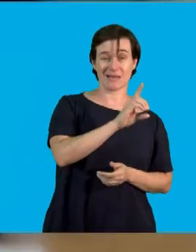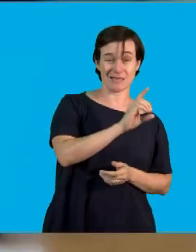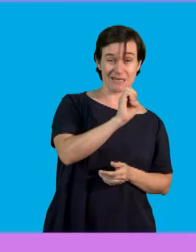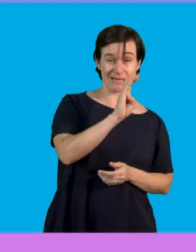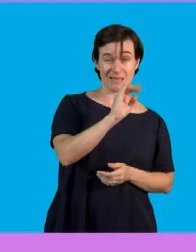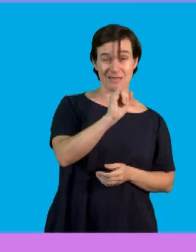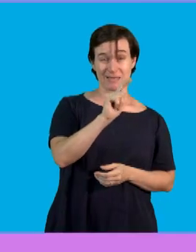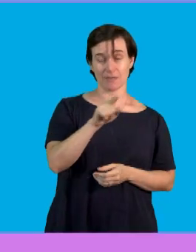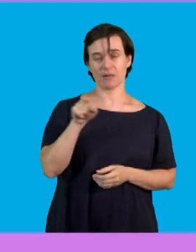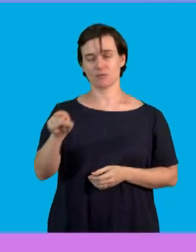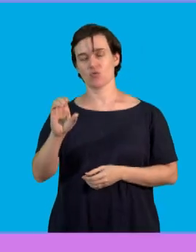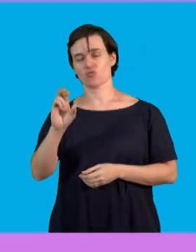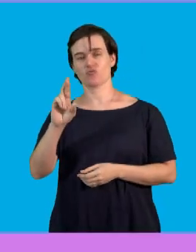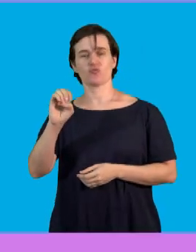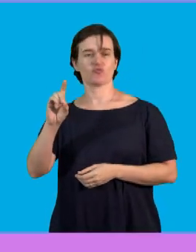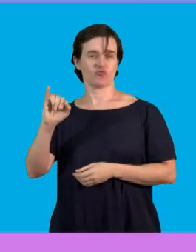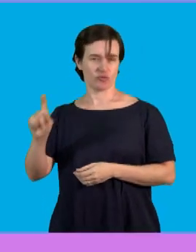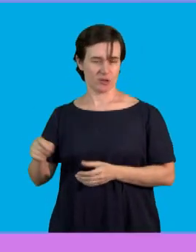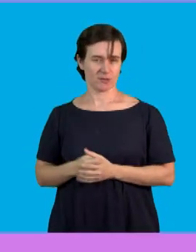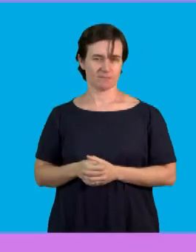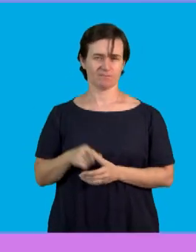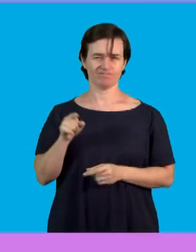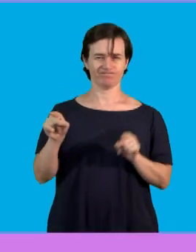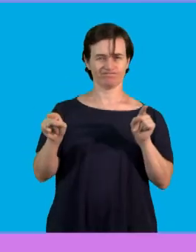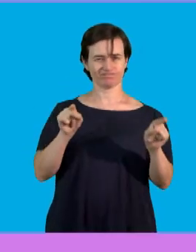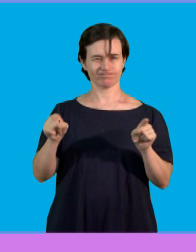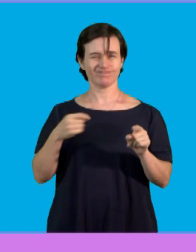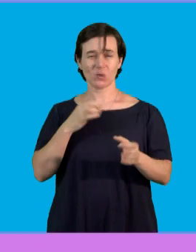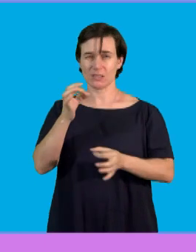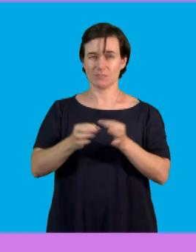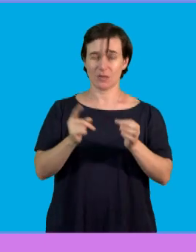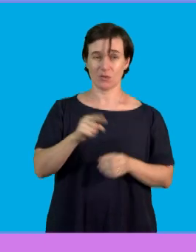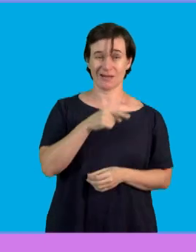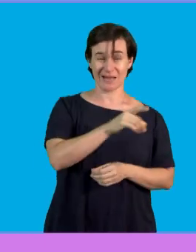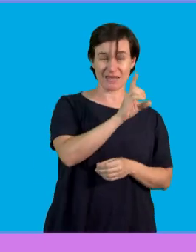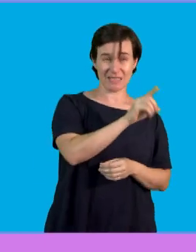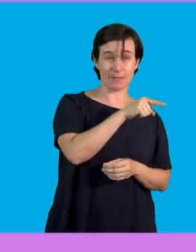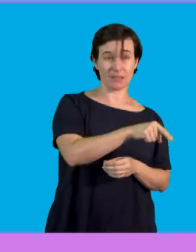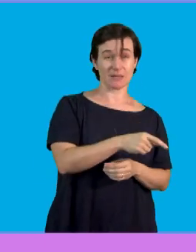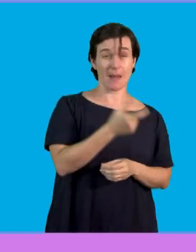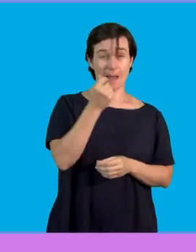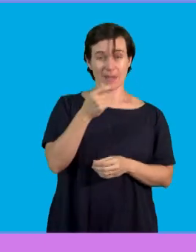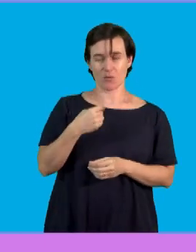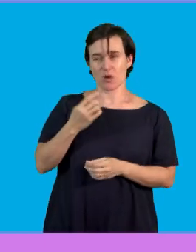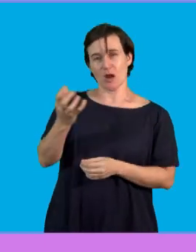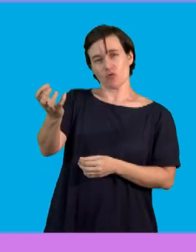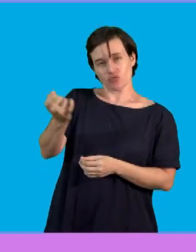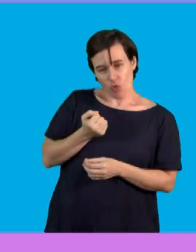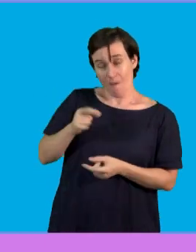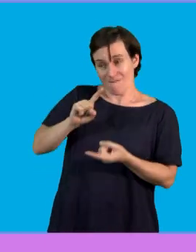credit. Now, those two I explained as being debit is an amount of money taken out of the